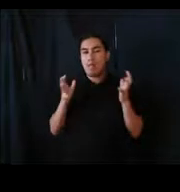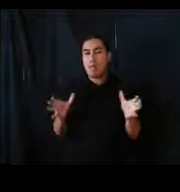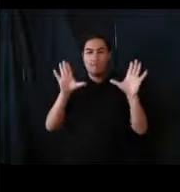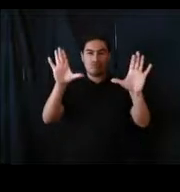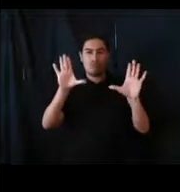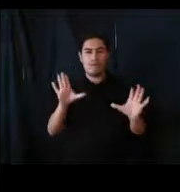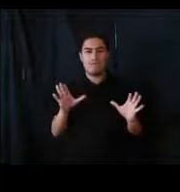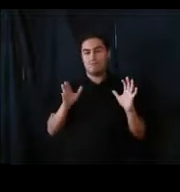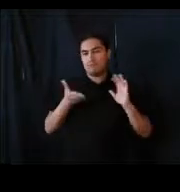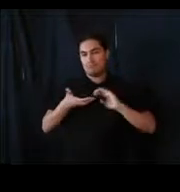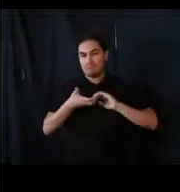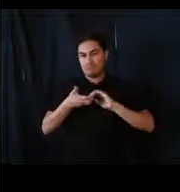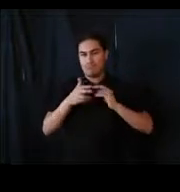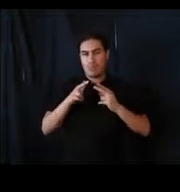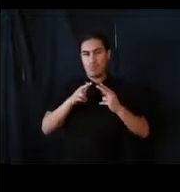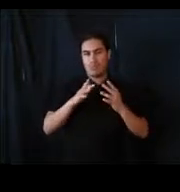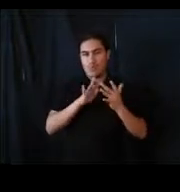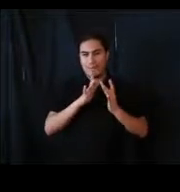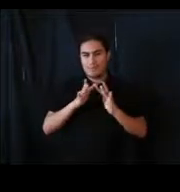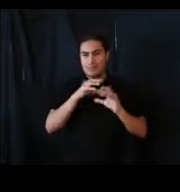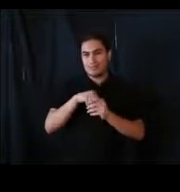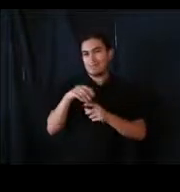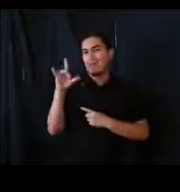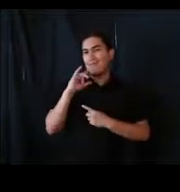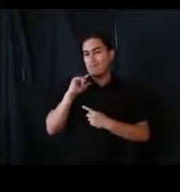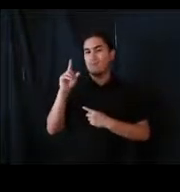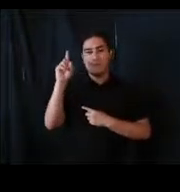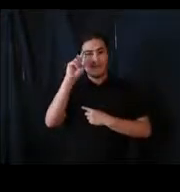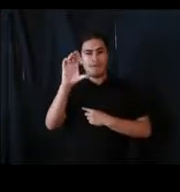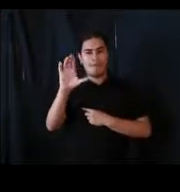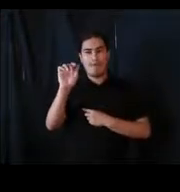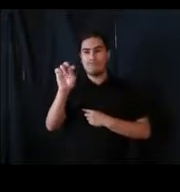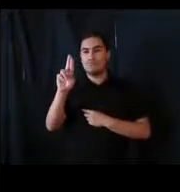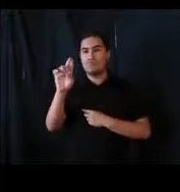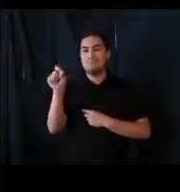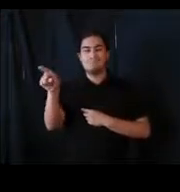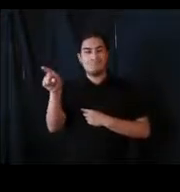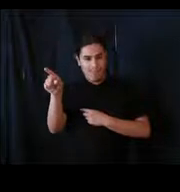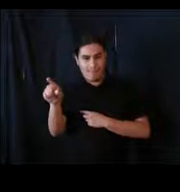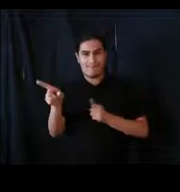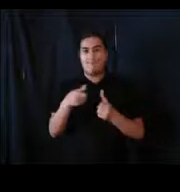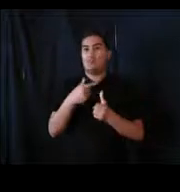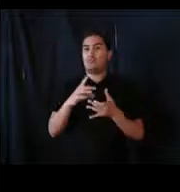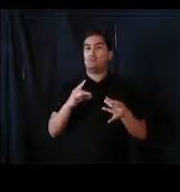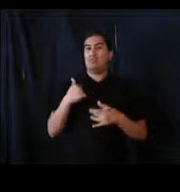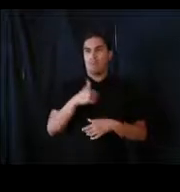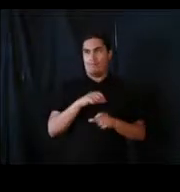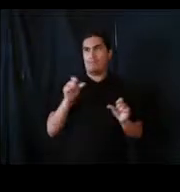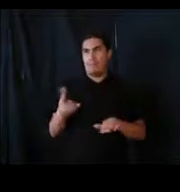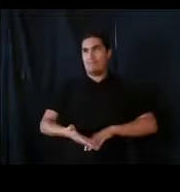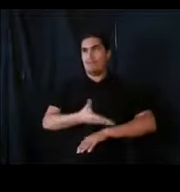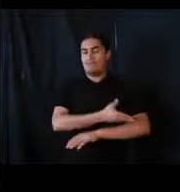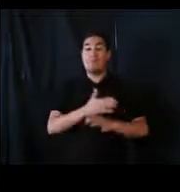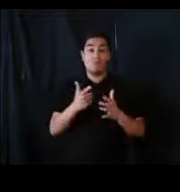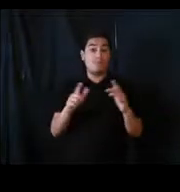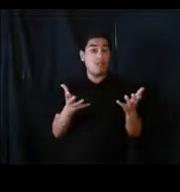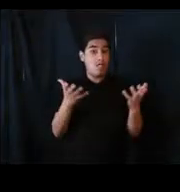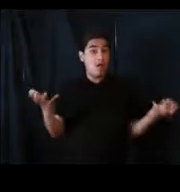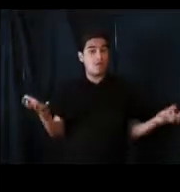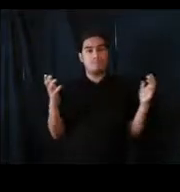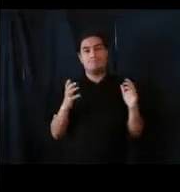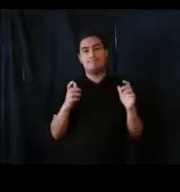coordination in california uh and again i think caltrans be the first to say we can do better uh but there's been a lot of big steps in that area too